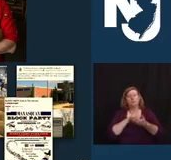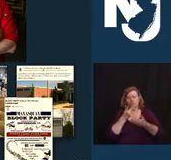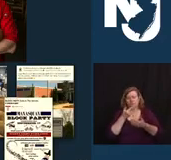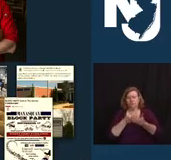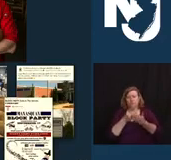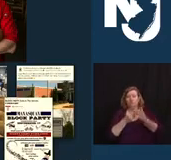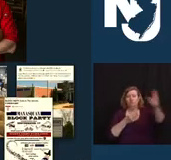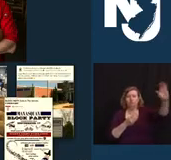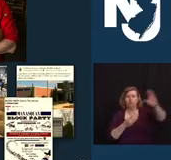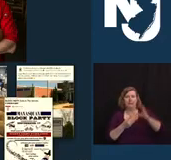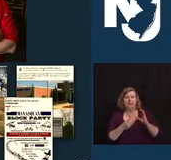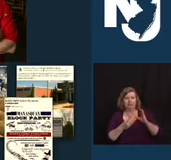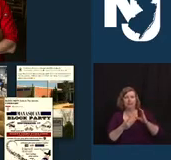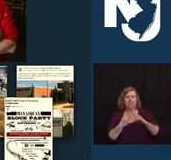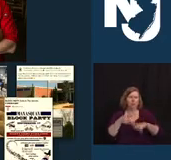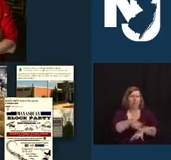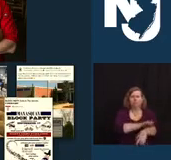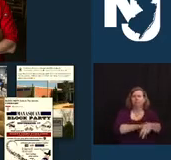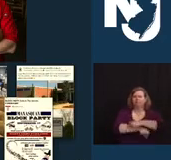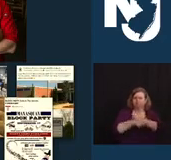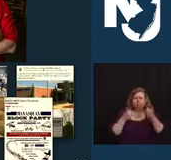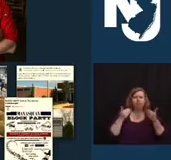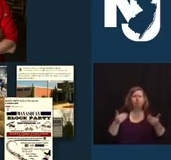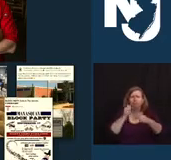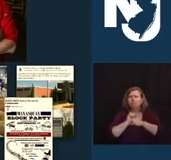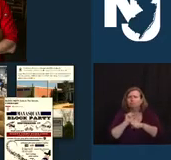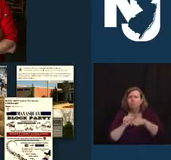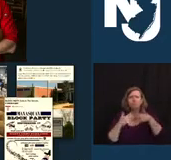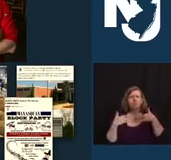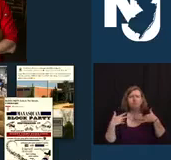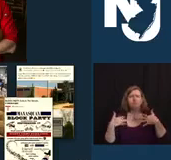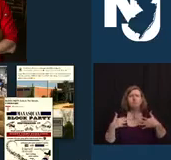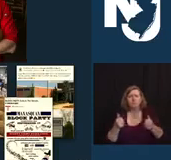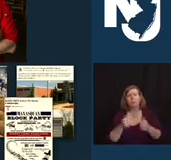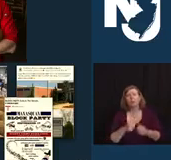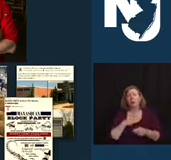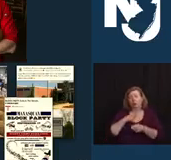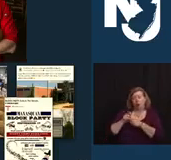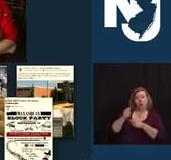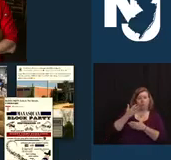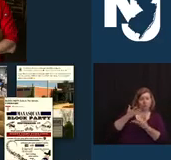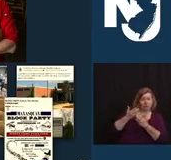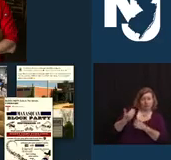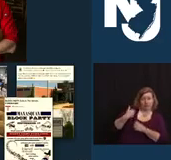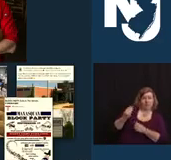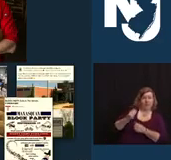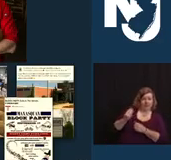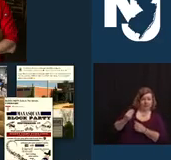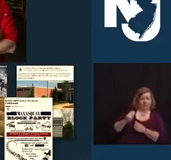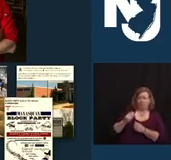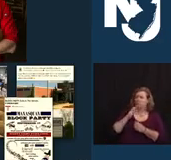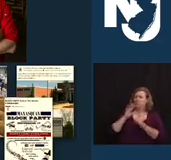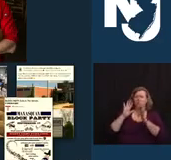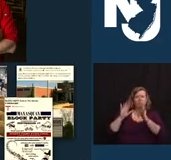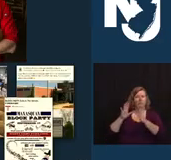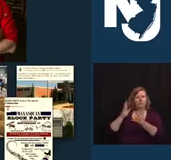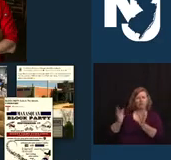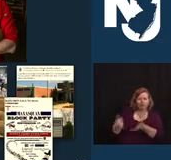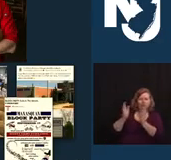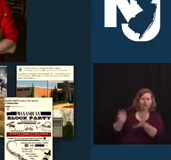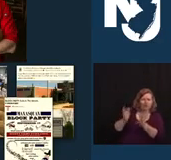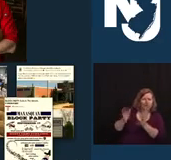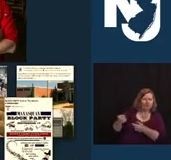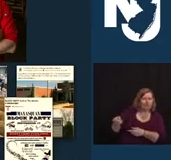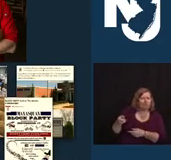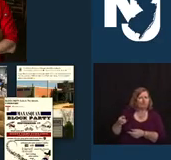is ready to keep the Army going strong. I had the opportunity to check in with Chef Lou on Monday. We had a great call. I thanked him for all that he is